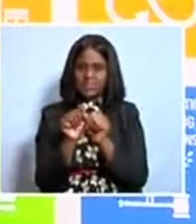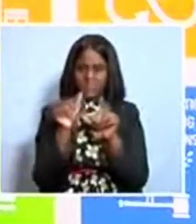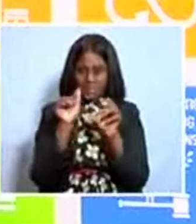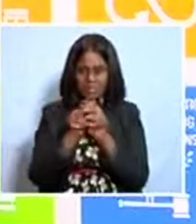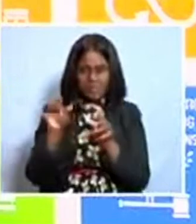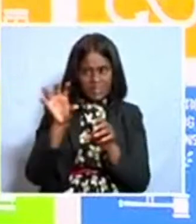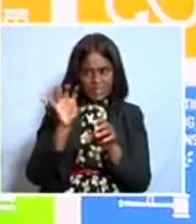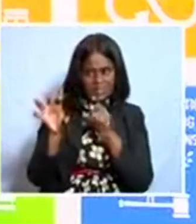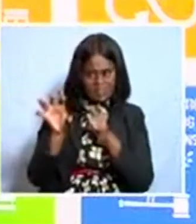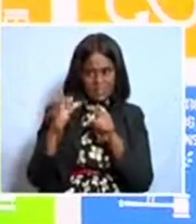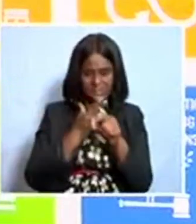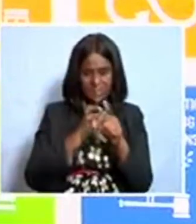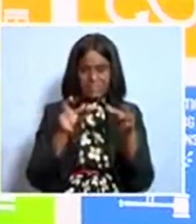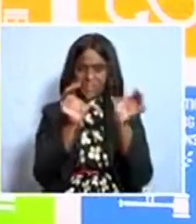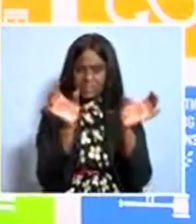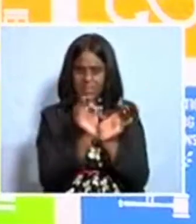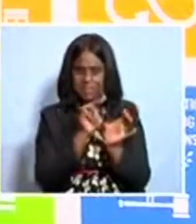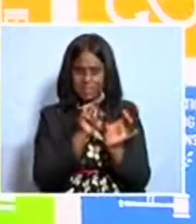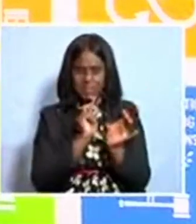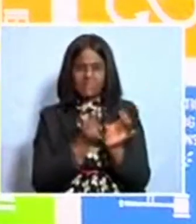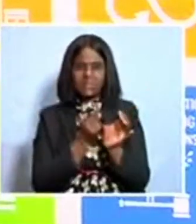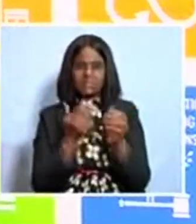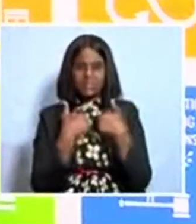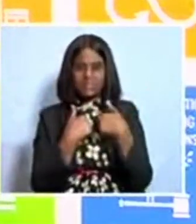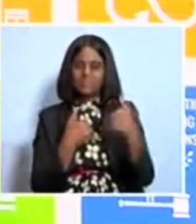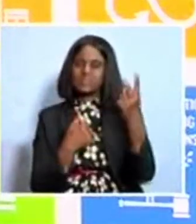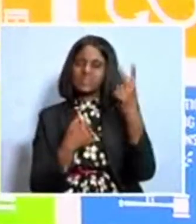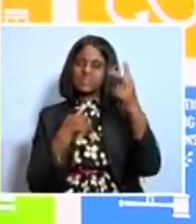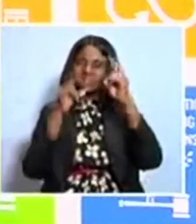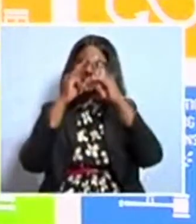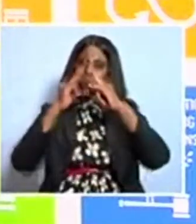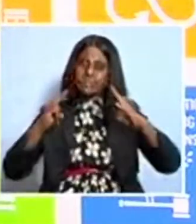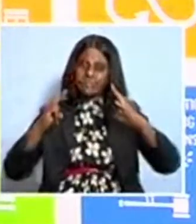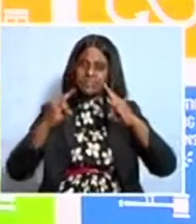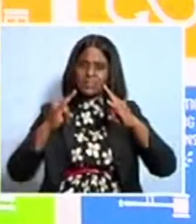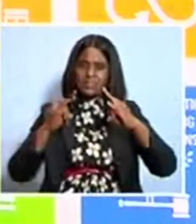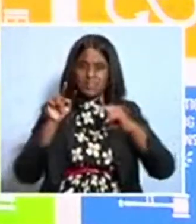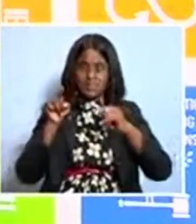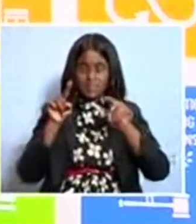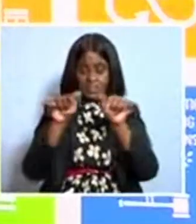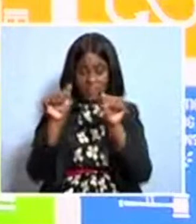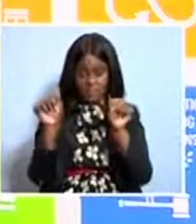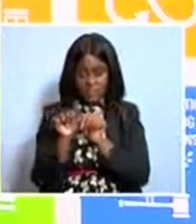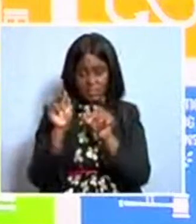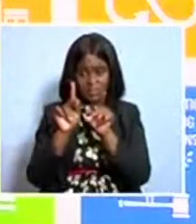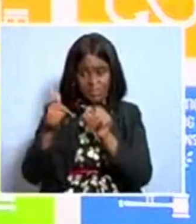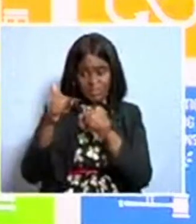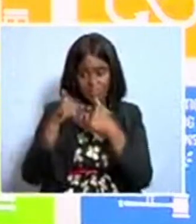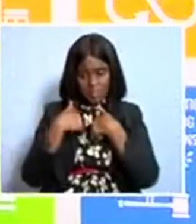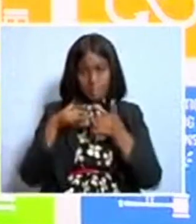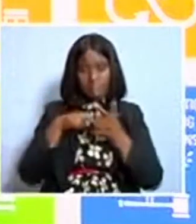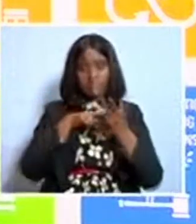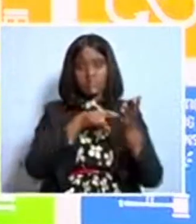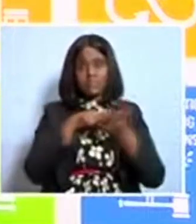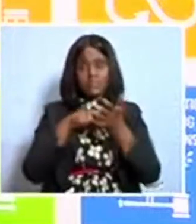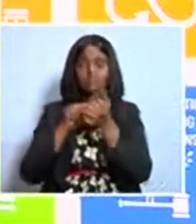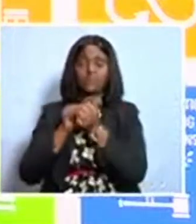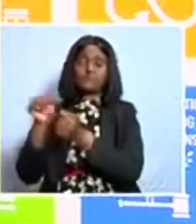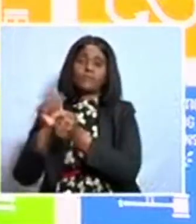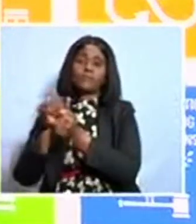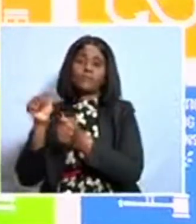center of my constituency, we have got 2 towers. So that area, people have to travel long distances just